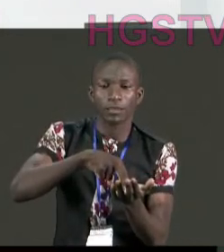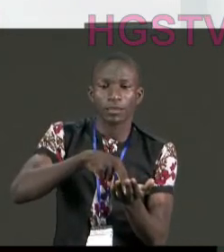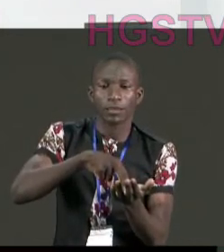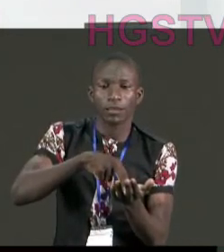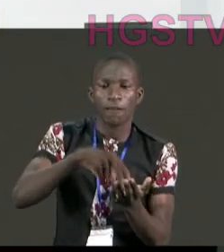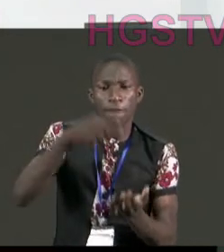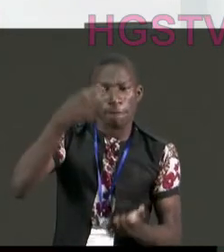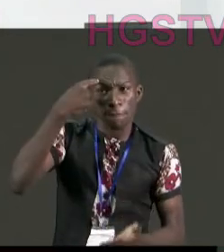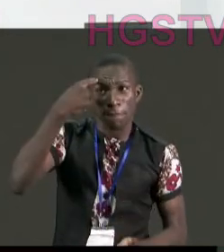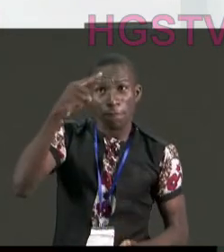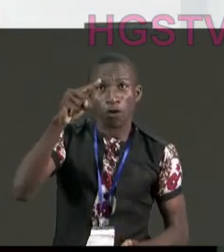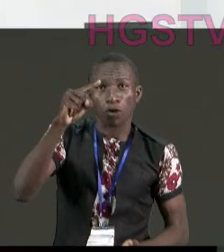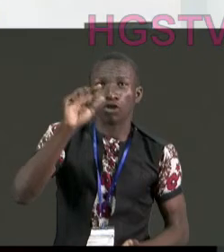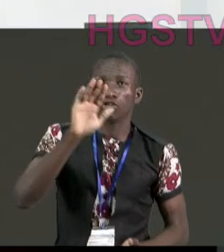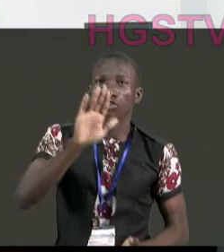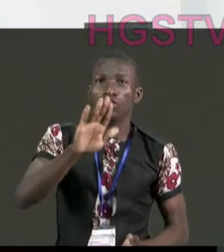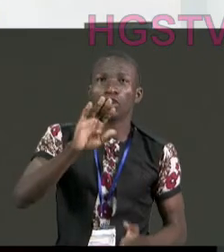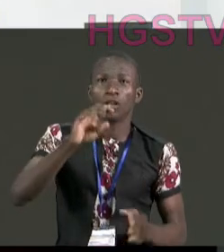for your nation.